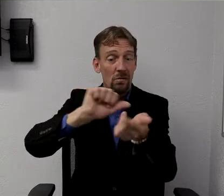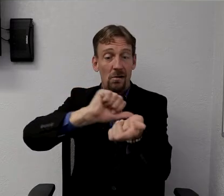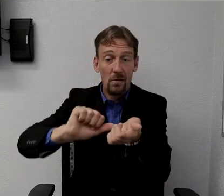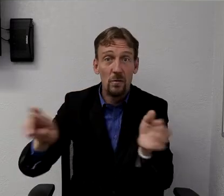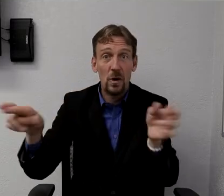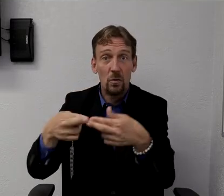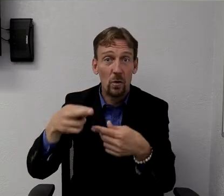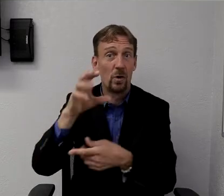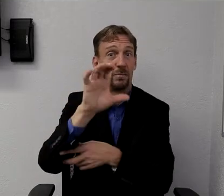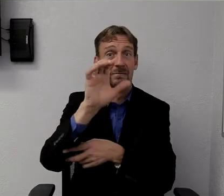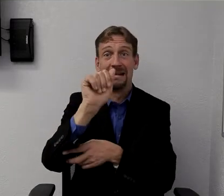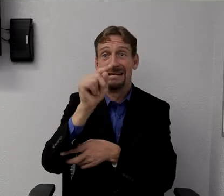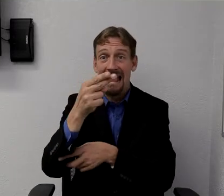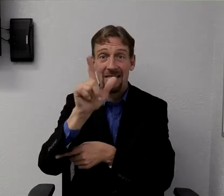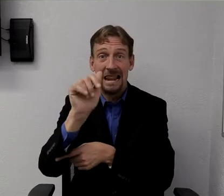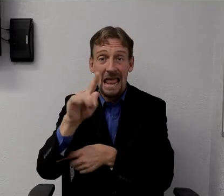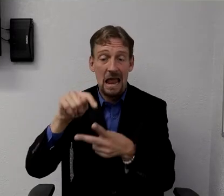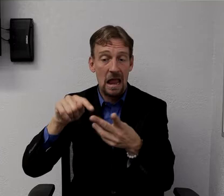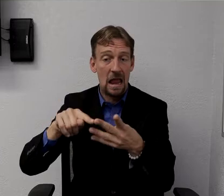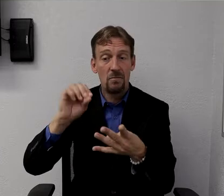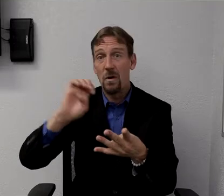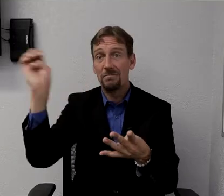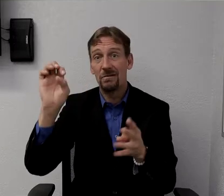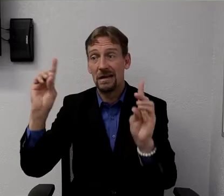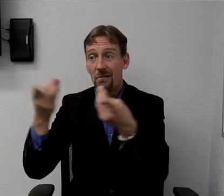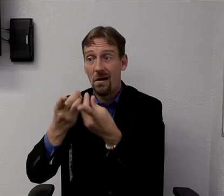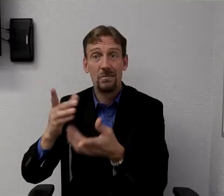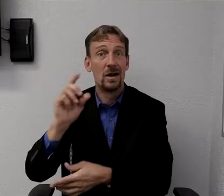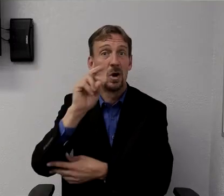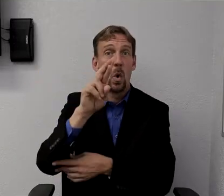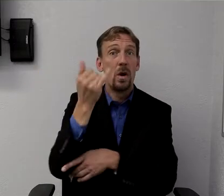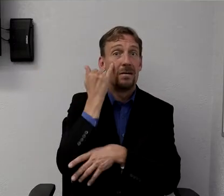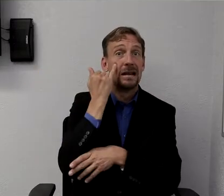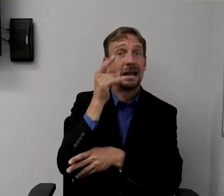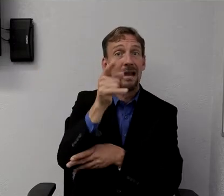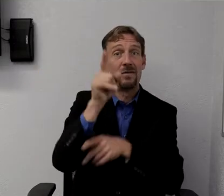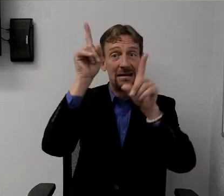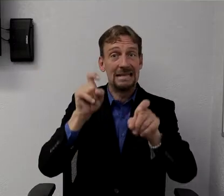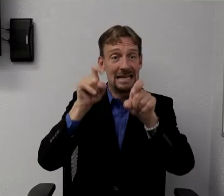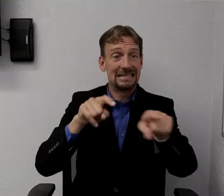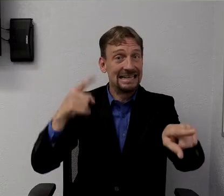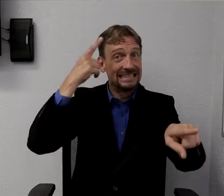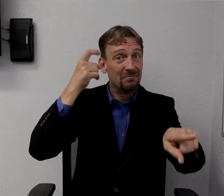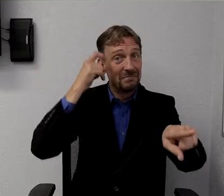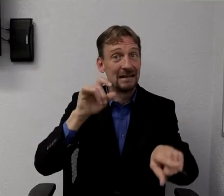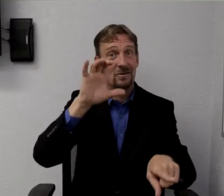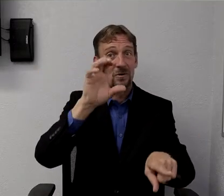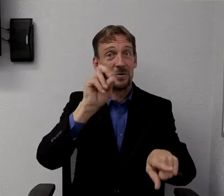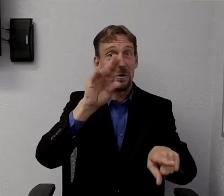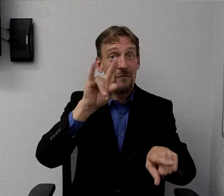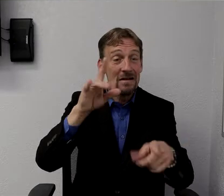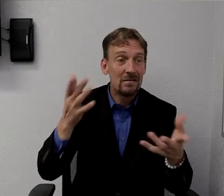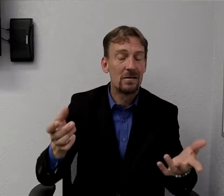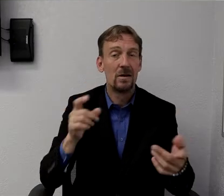you taking care of a patient that's tested positive for COVID or suspected? Are you doing a